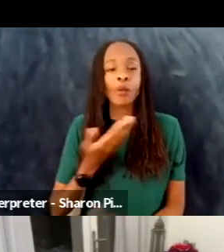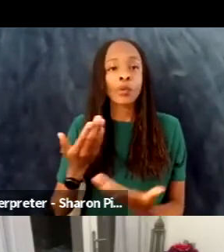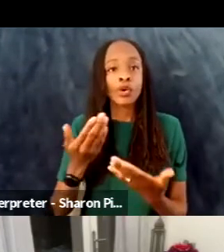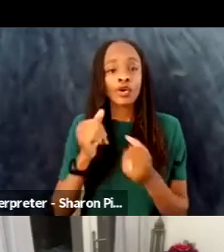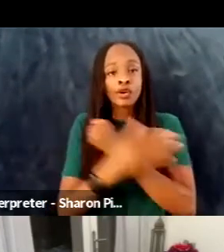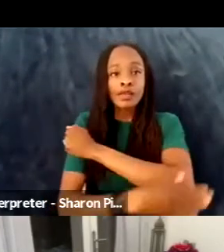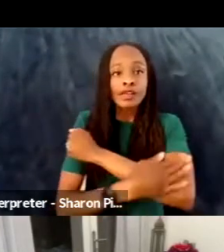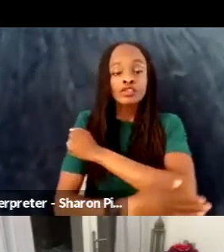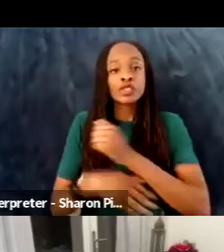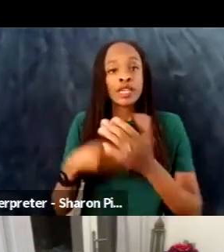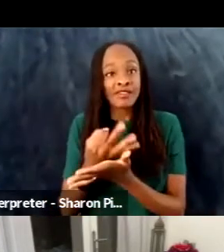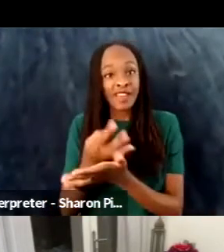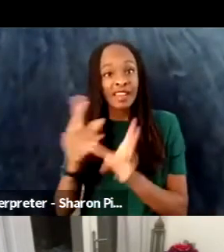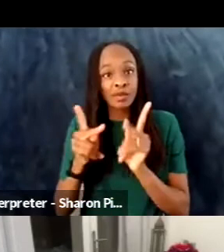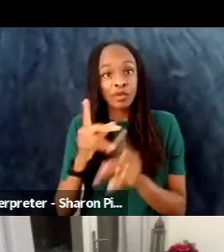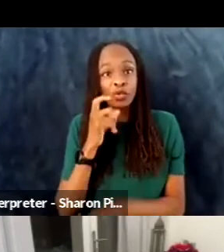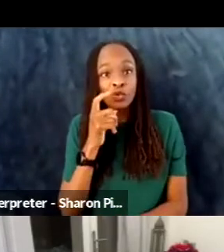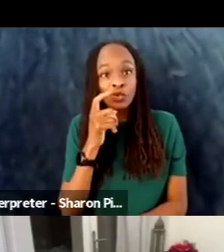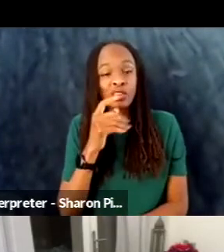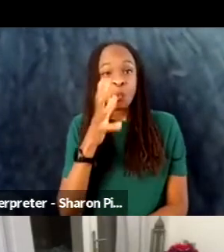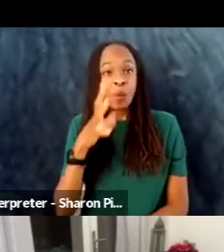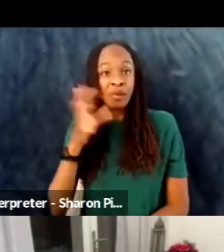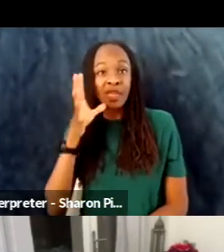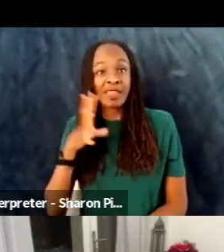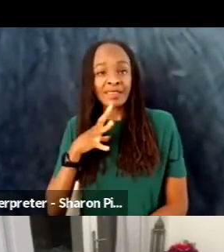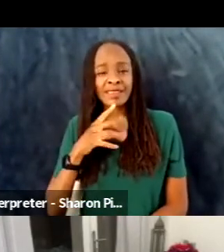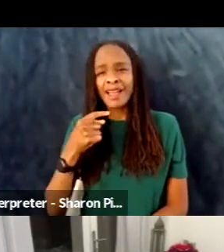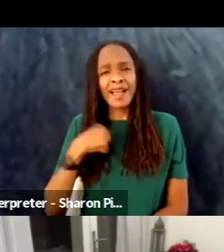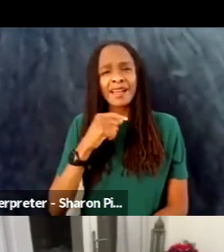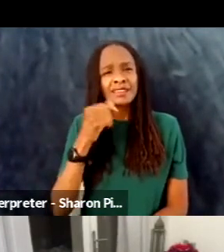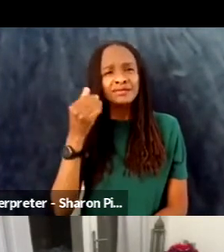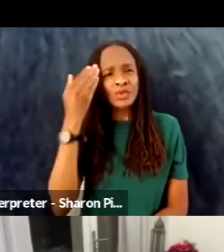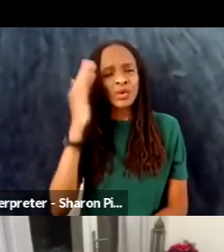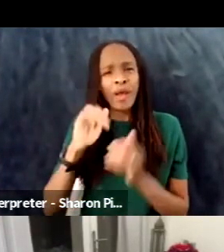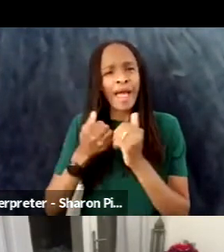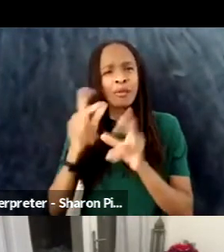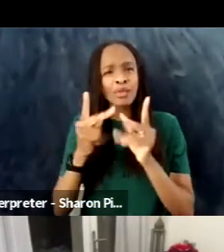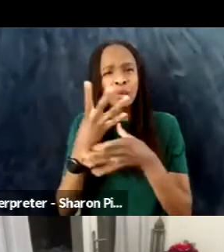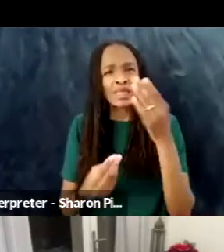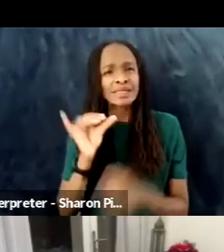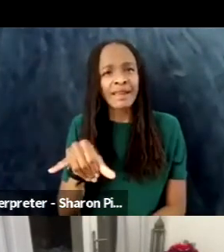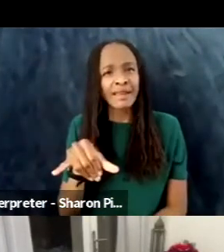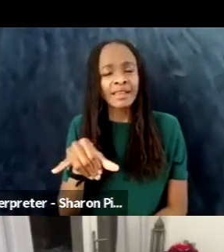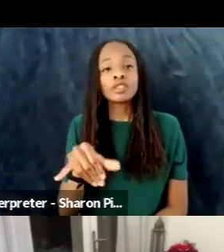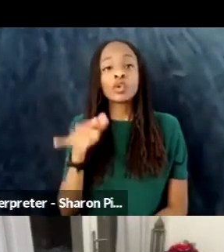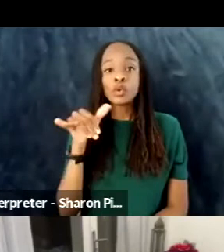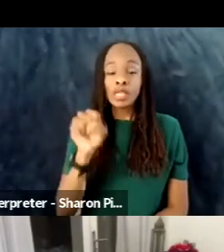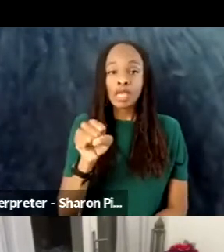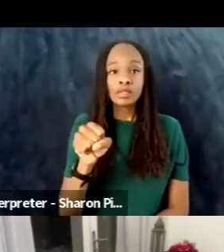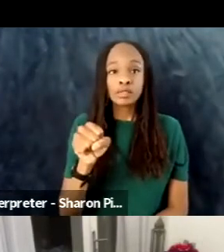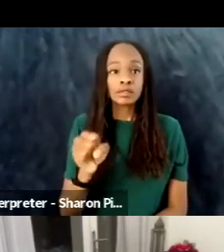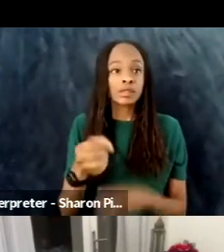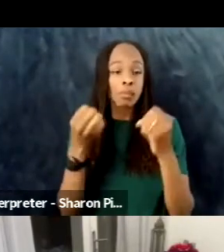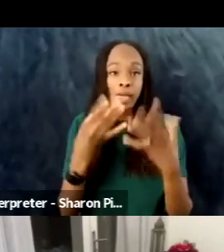are women. I don't know where people have missed the point. So, yes, number of things